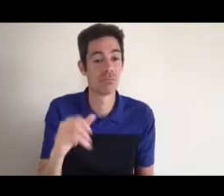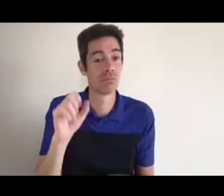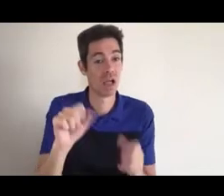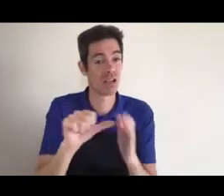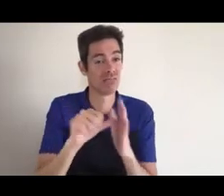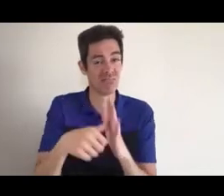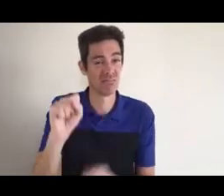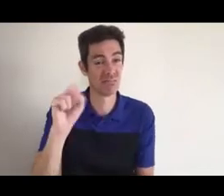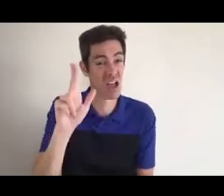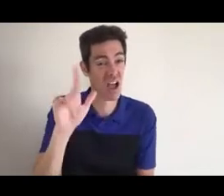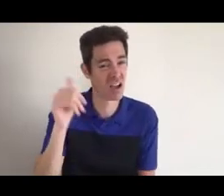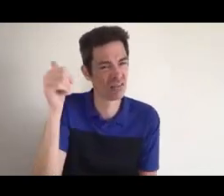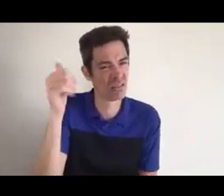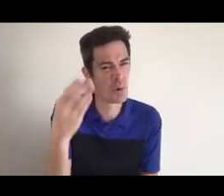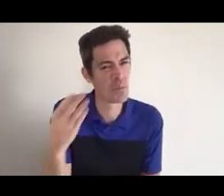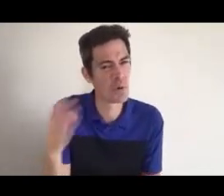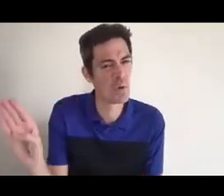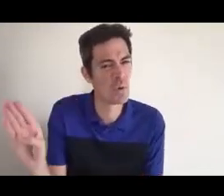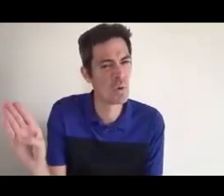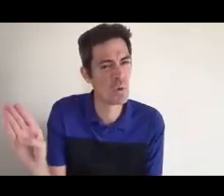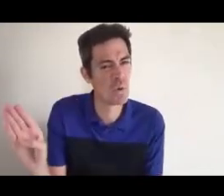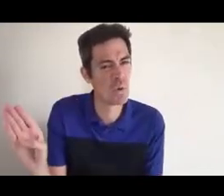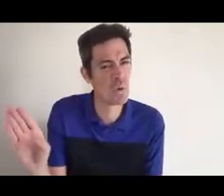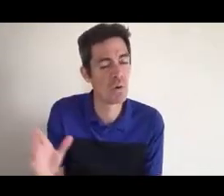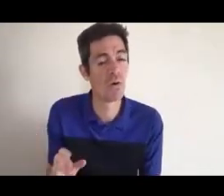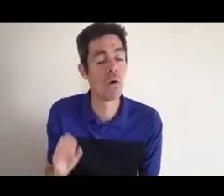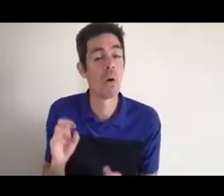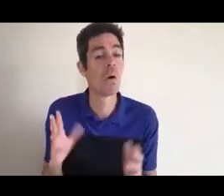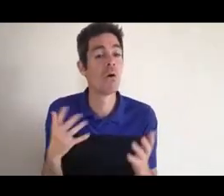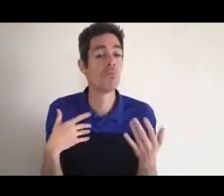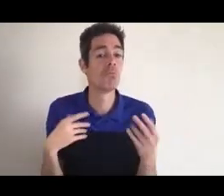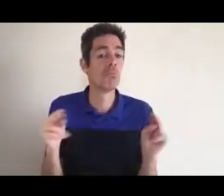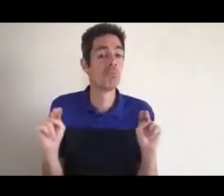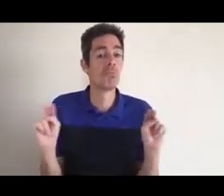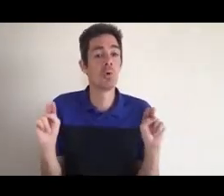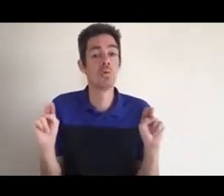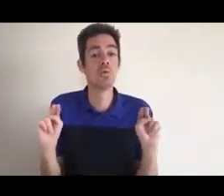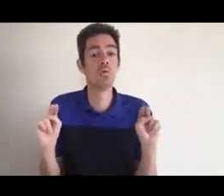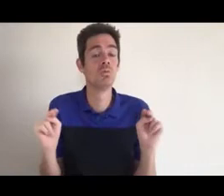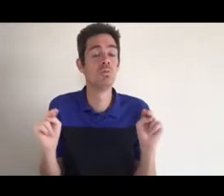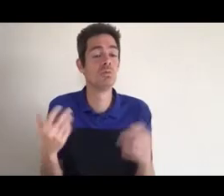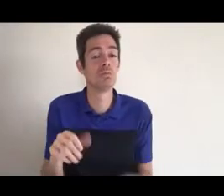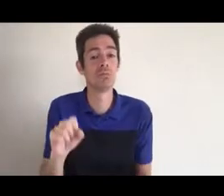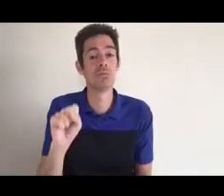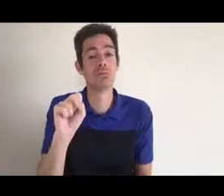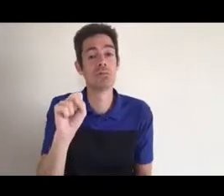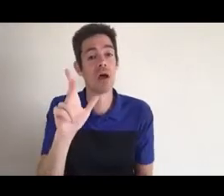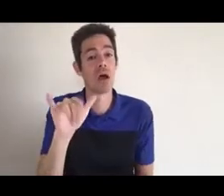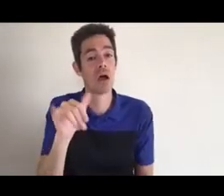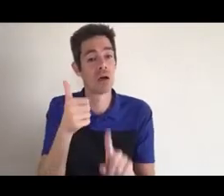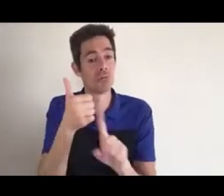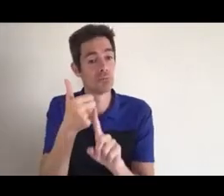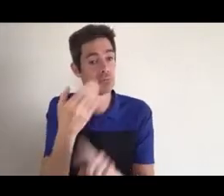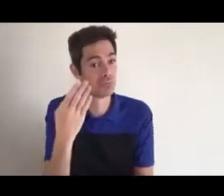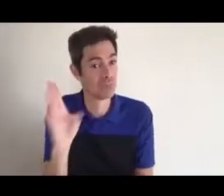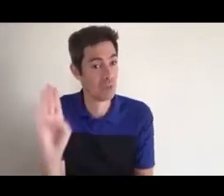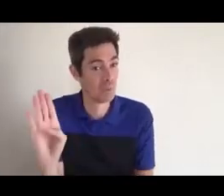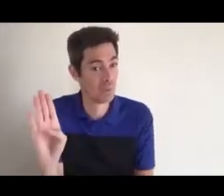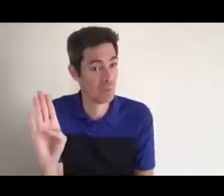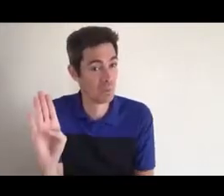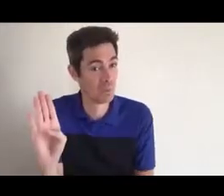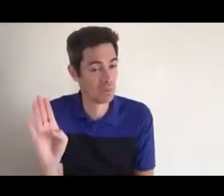sky. Equal structure. You can point to the sky and say blue, or neutral. You